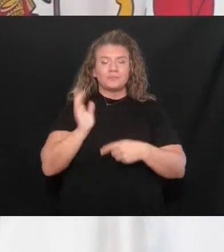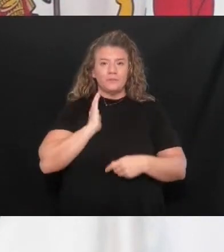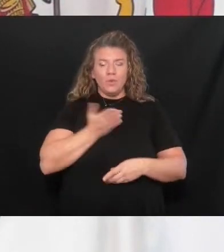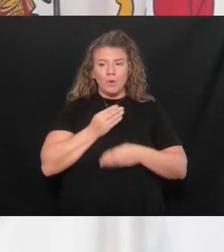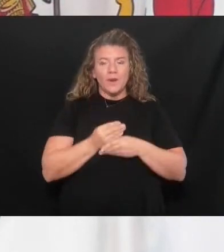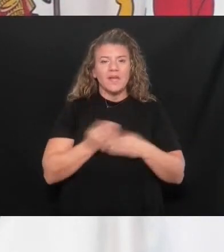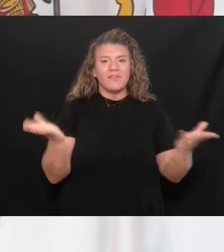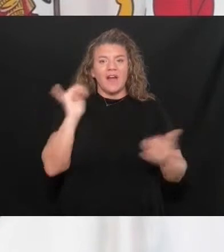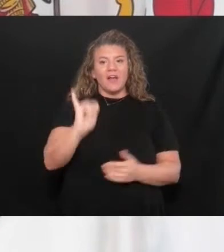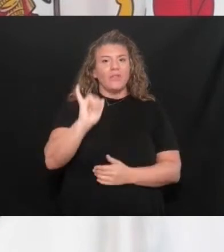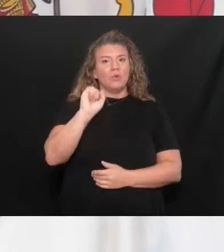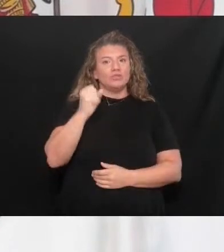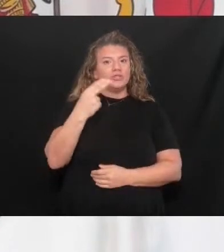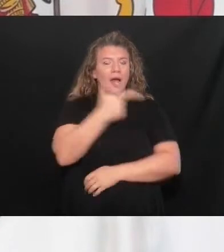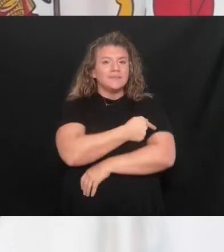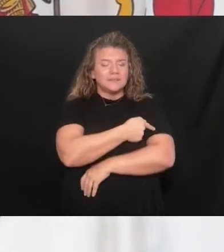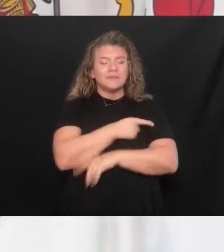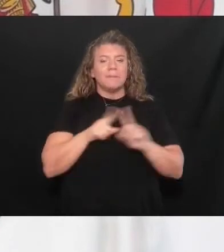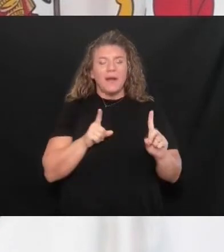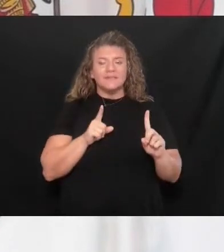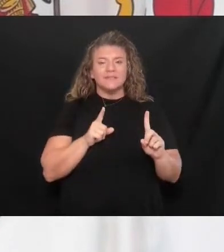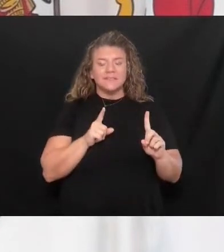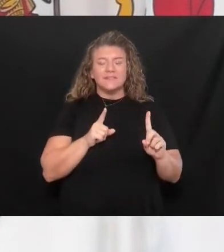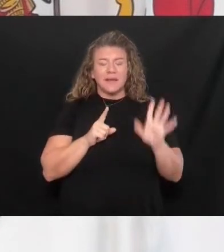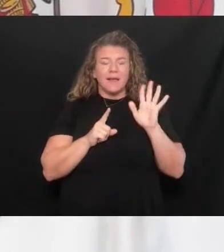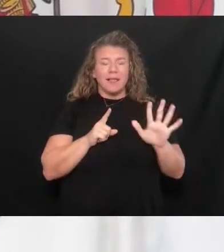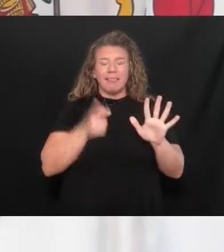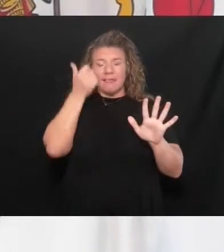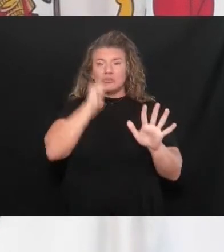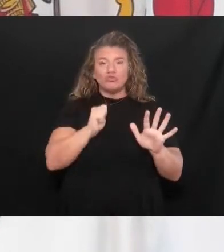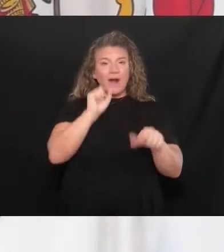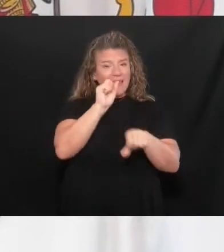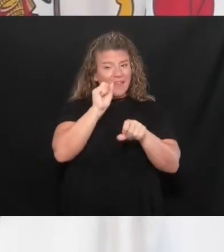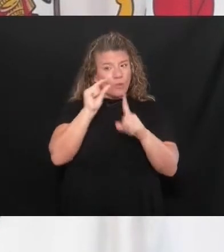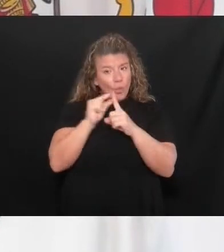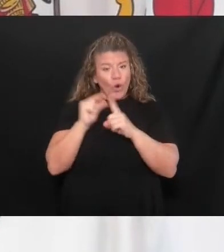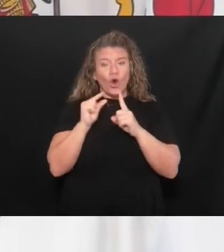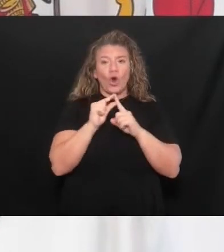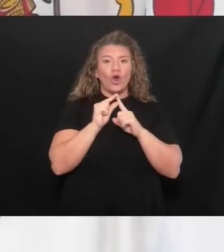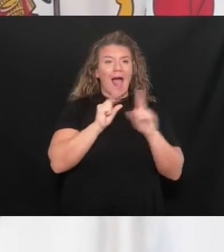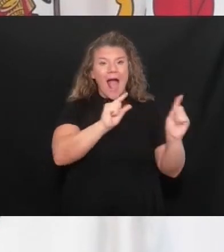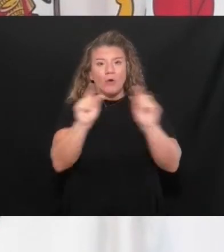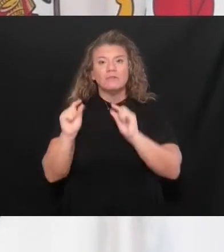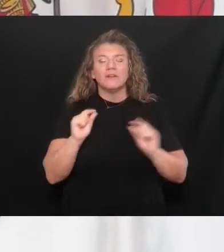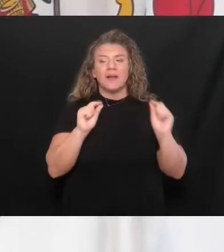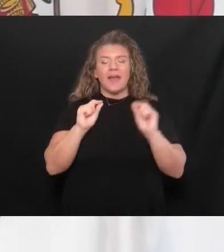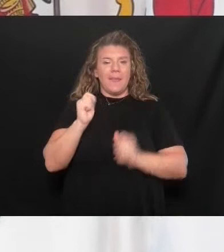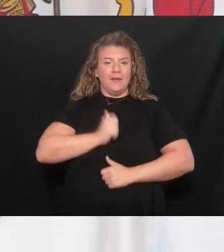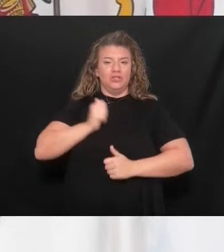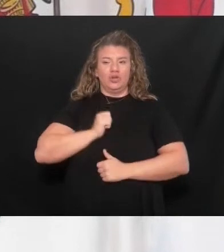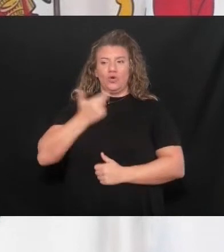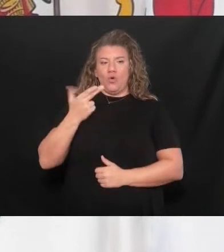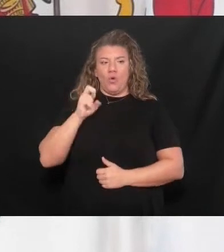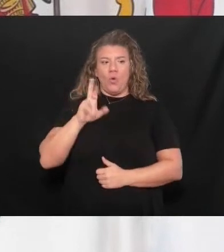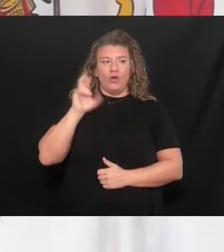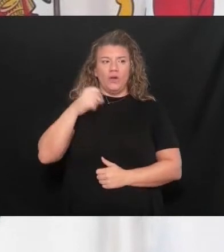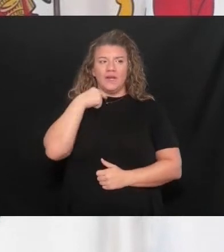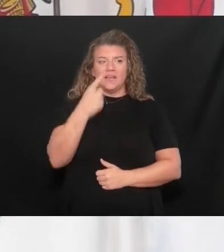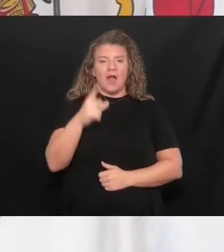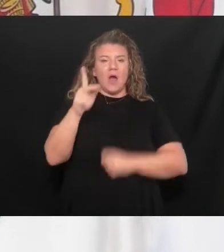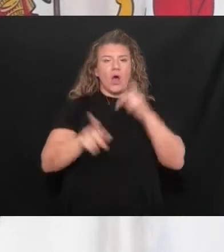these shots. But let's try to get the word out, and then, General, you can tell everybody where to go